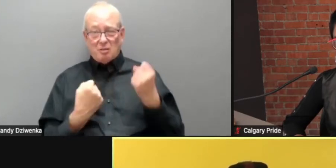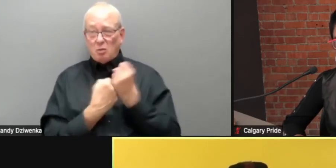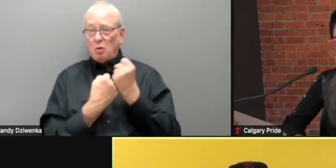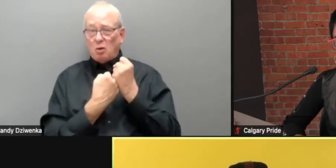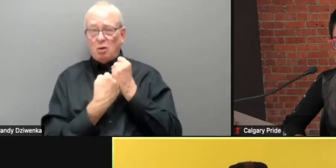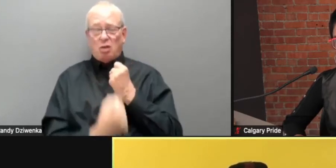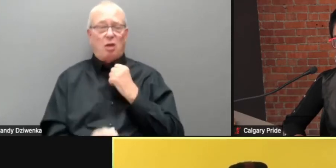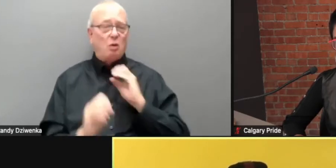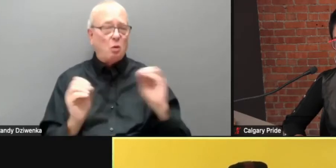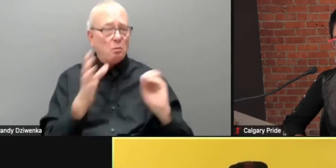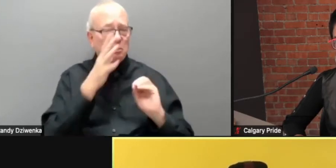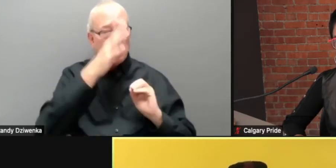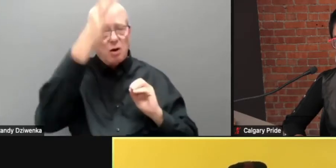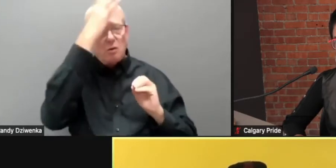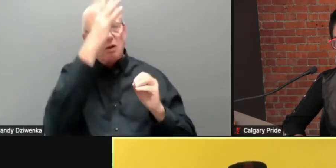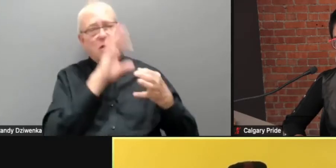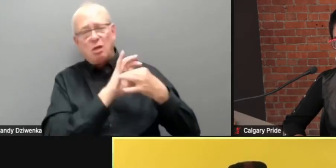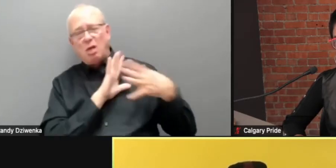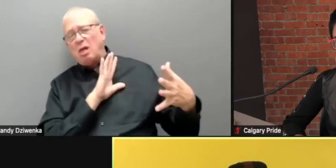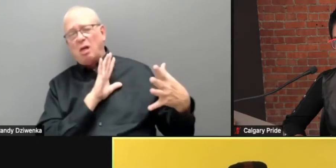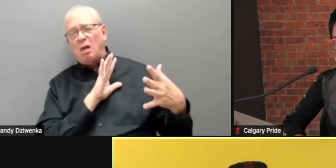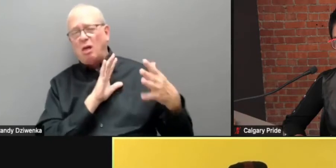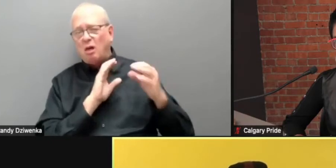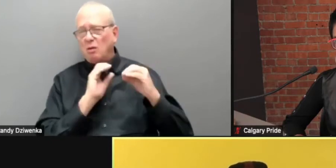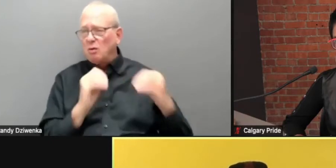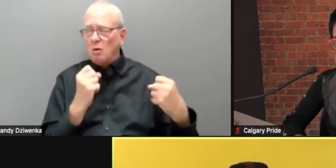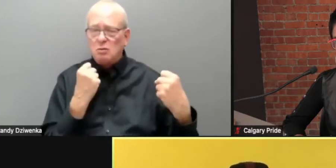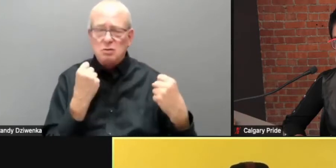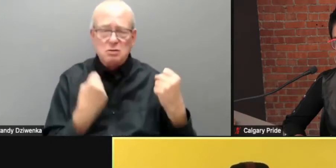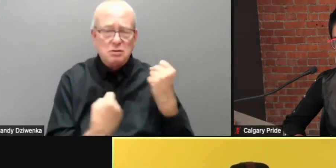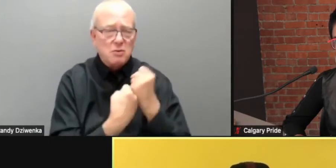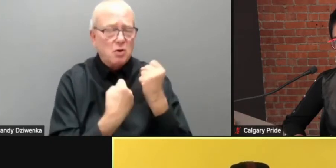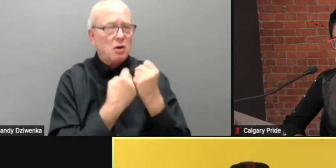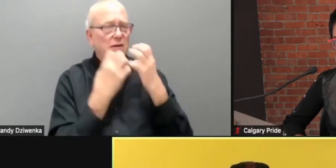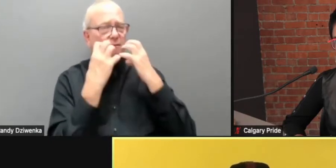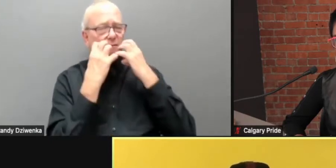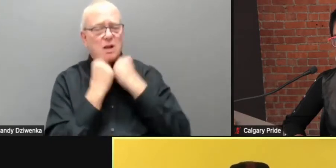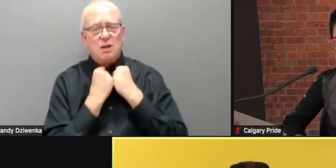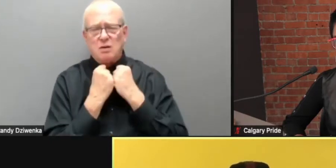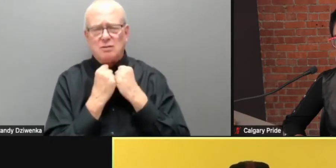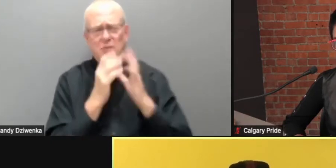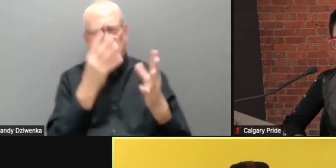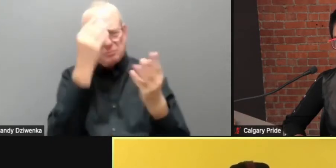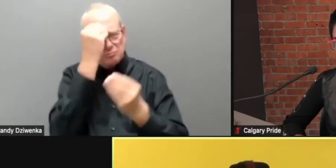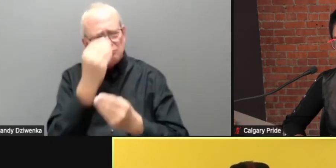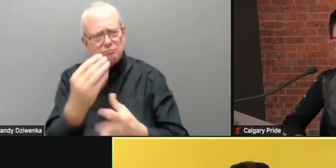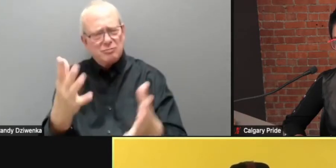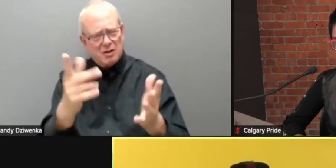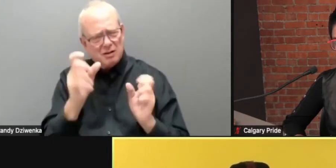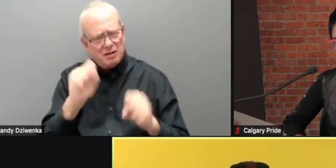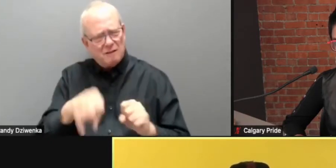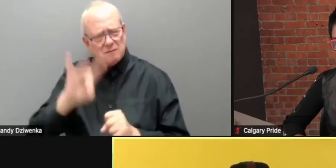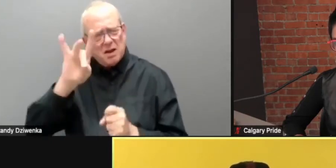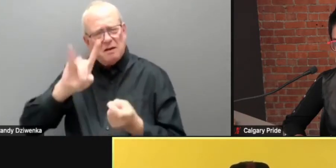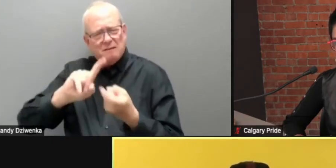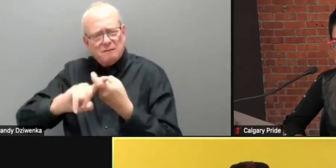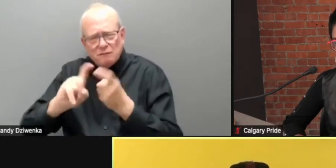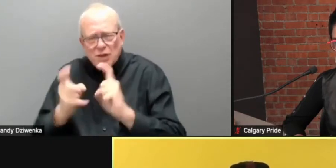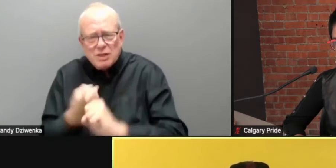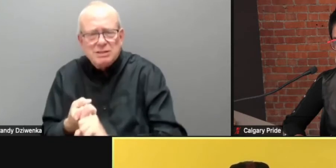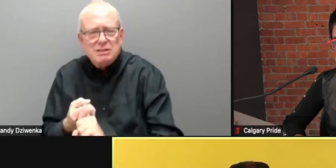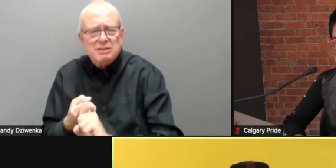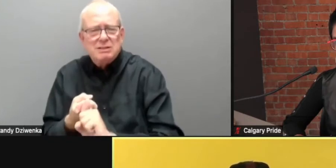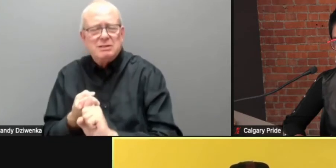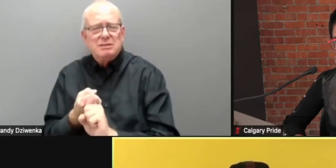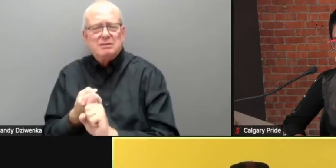and understand us. And I say, well, you need to find a support system which is available in India. It's